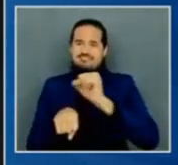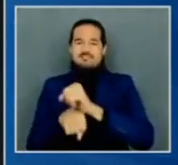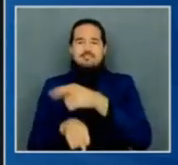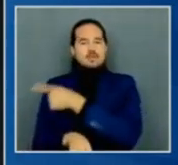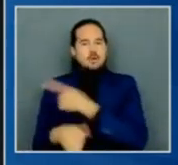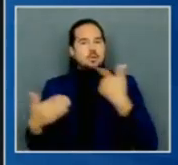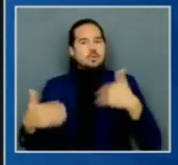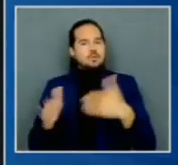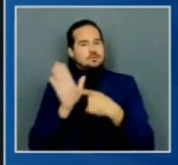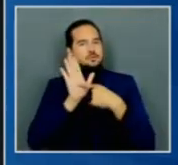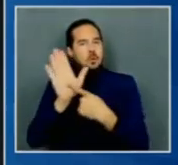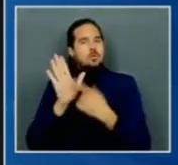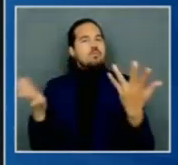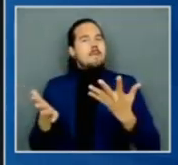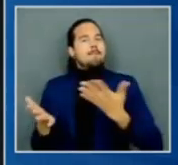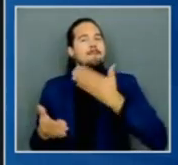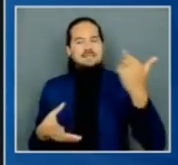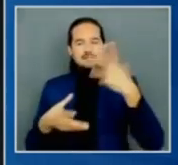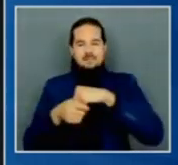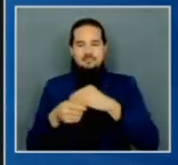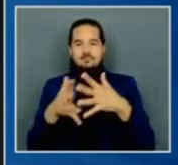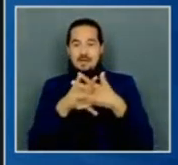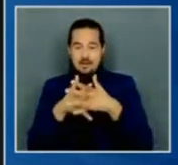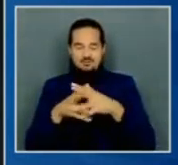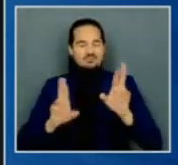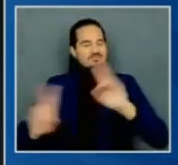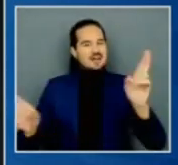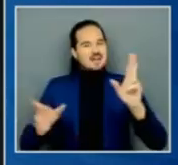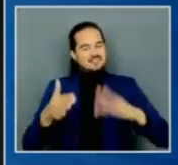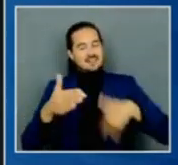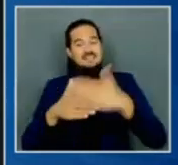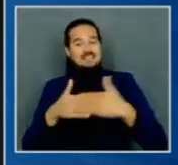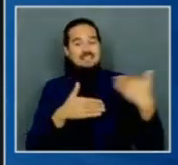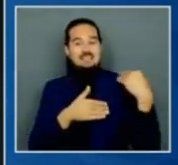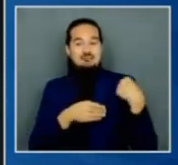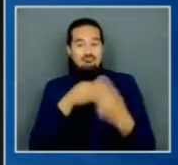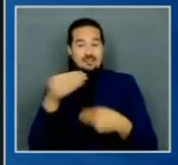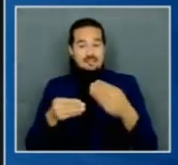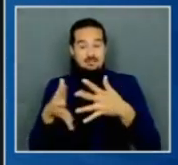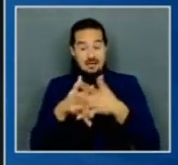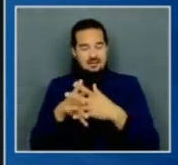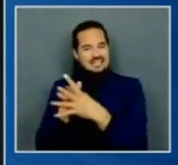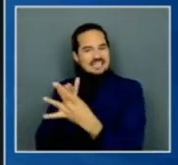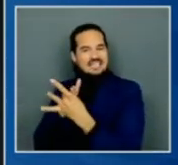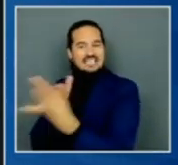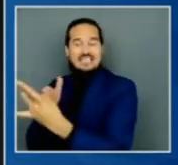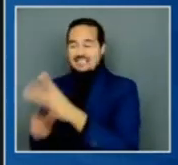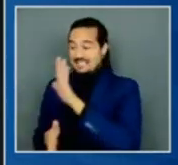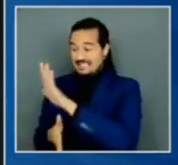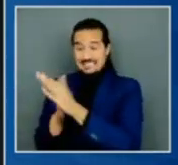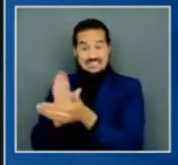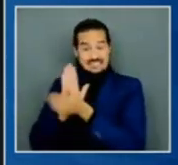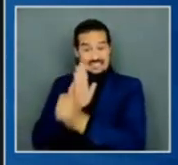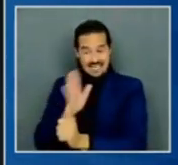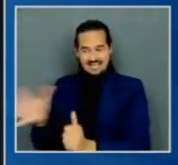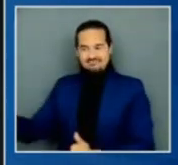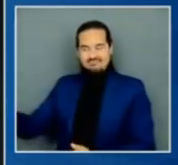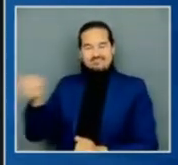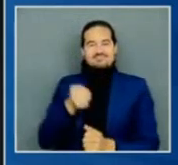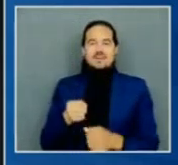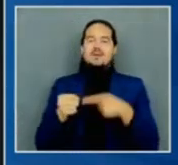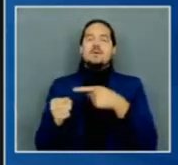country and the next generation of American leadership. Now, Pete will bring his remarkable talents to bear, not